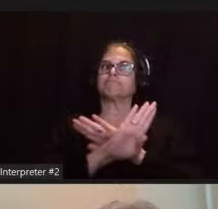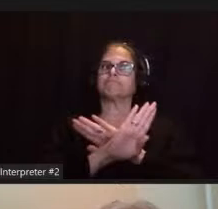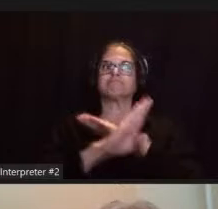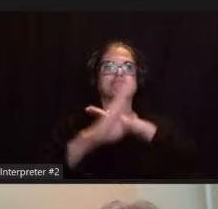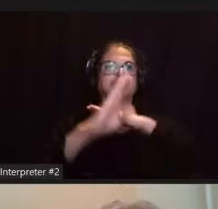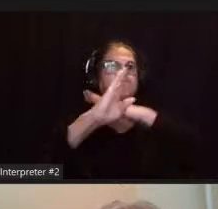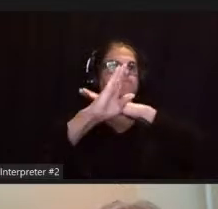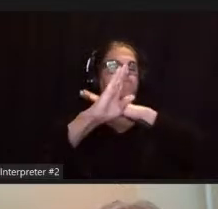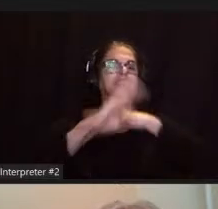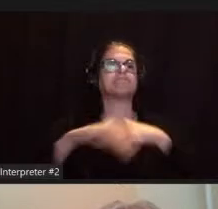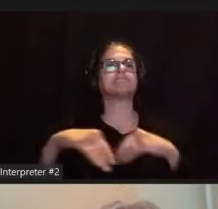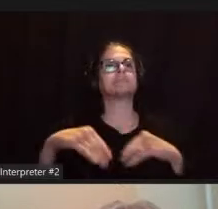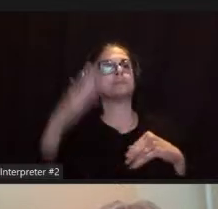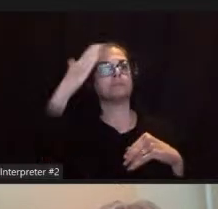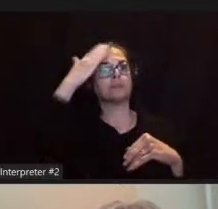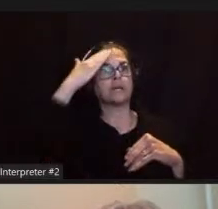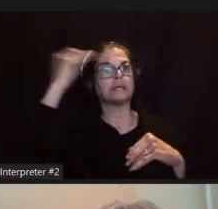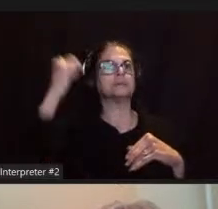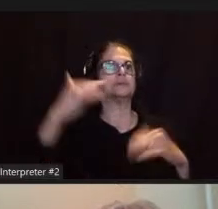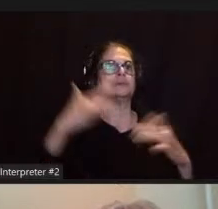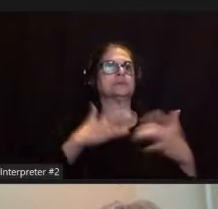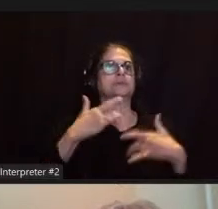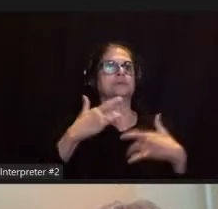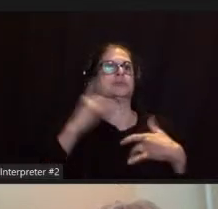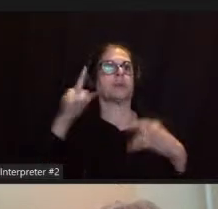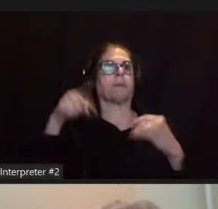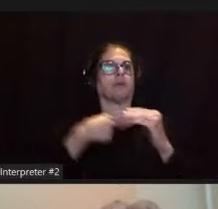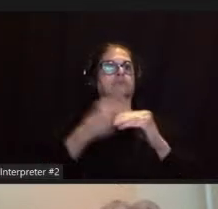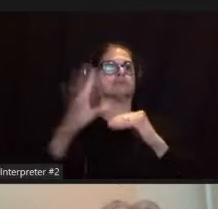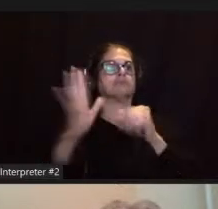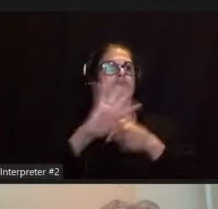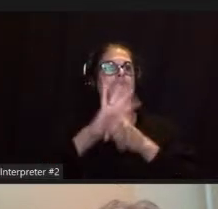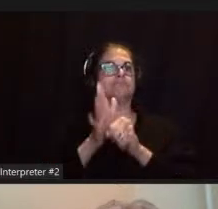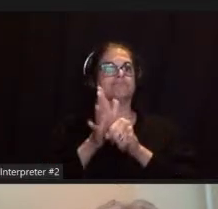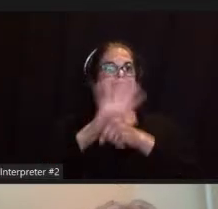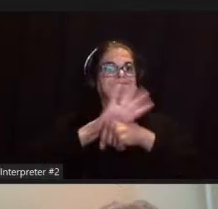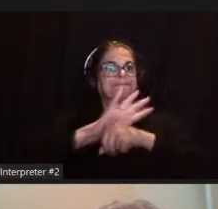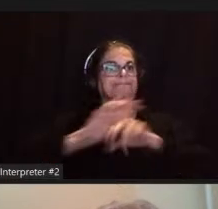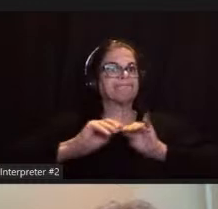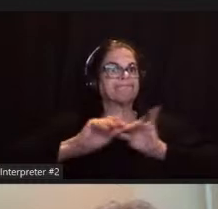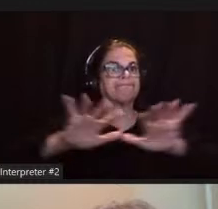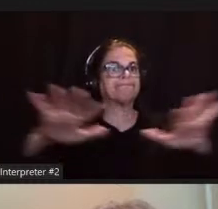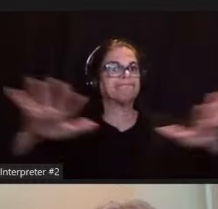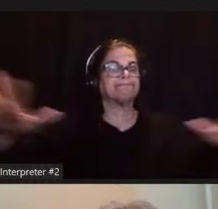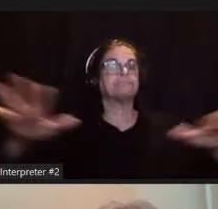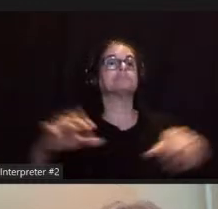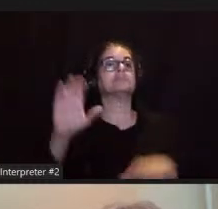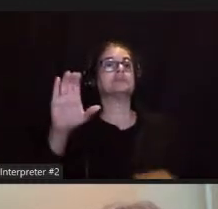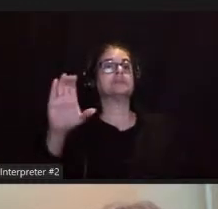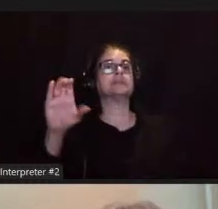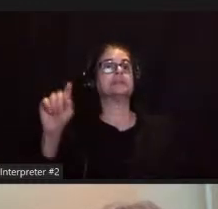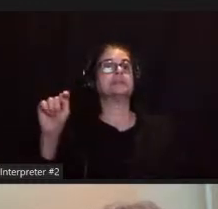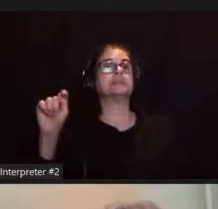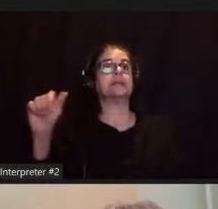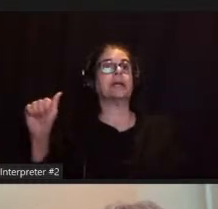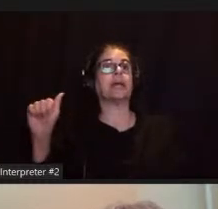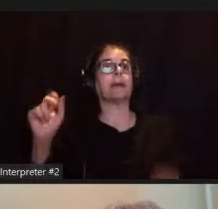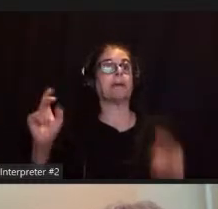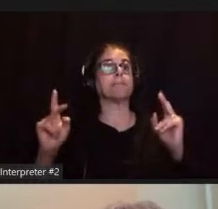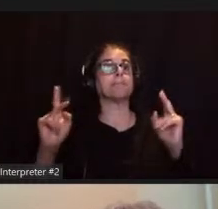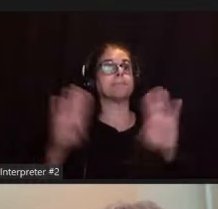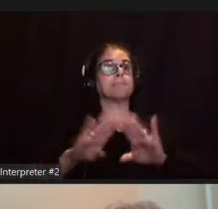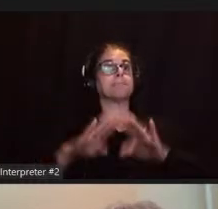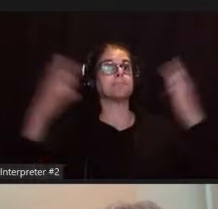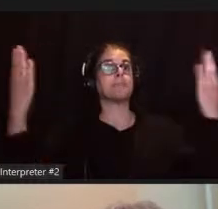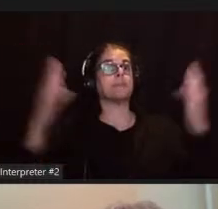public health concerns. This means that Chicago Transit Authority public meetings occurring on October 21st,